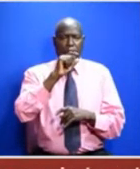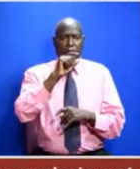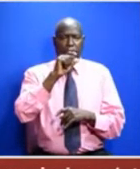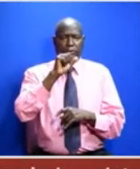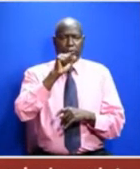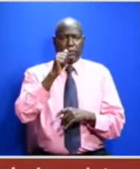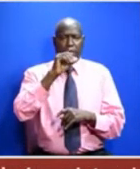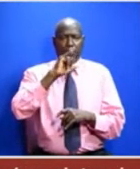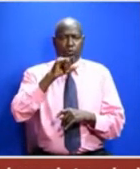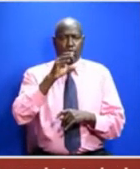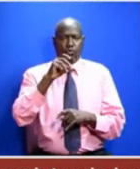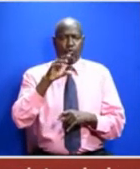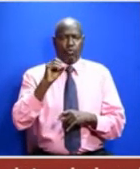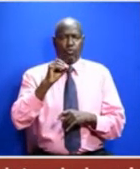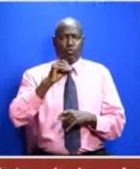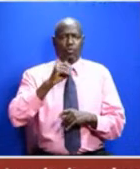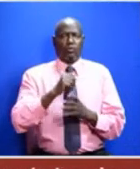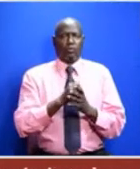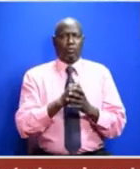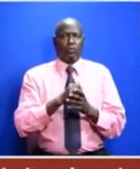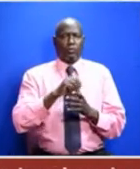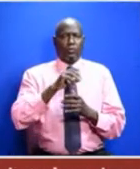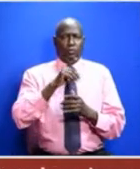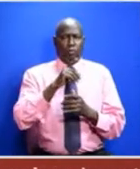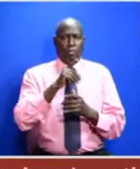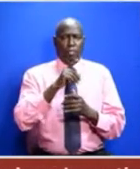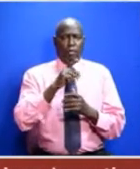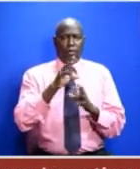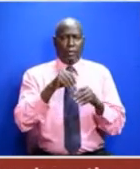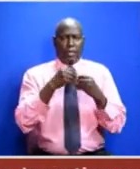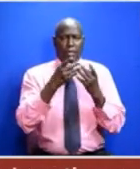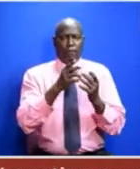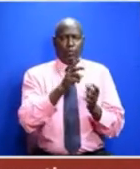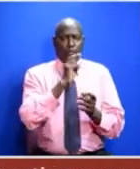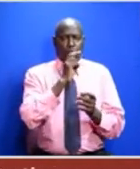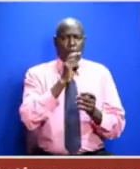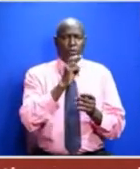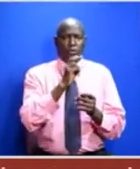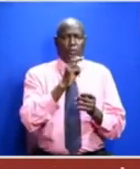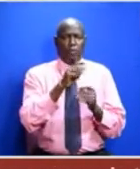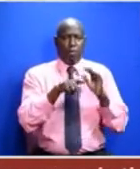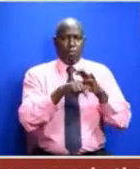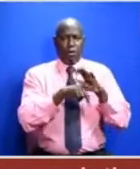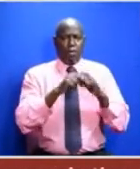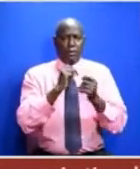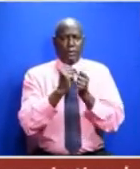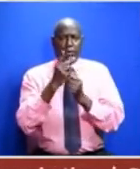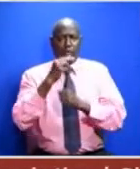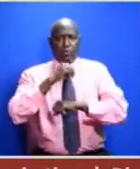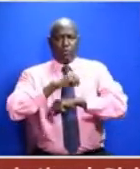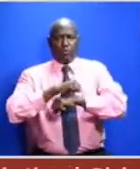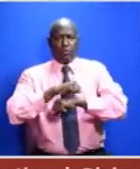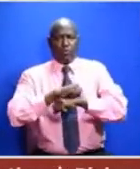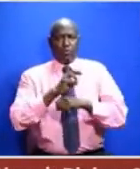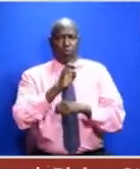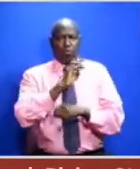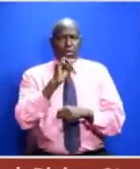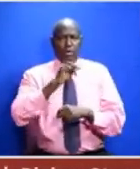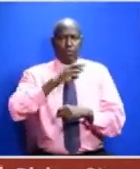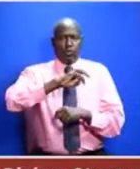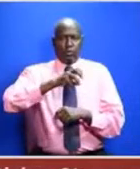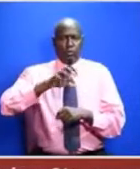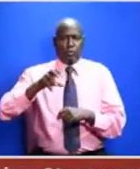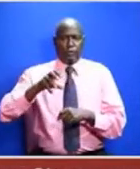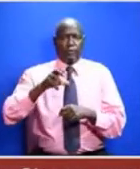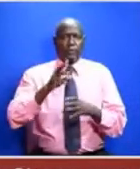Kajiado County, where she donated harvesting tanks to 20 primary and secondary schools in Kajiado West constituency to enable